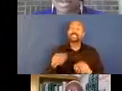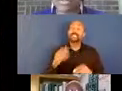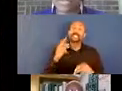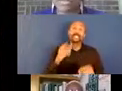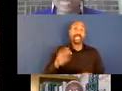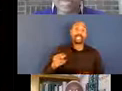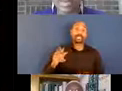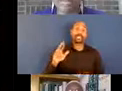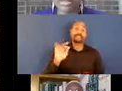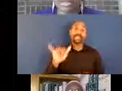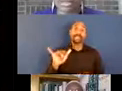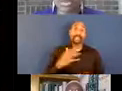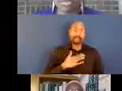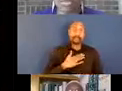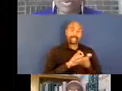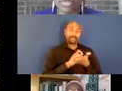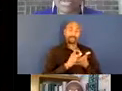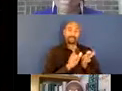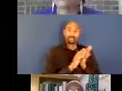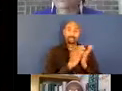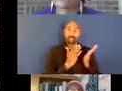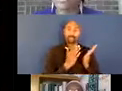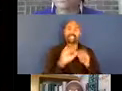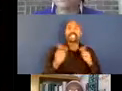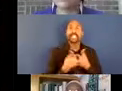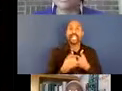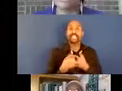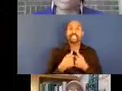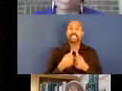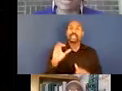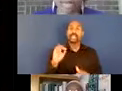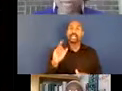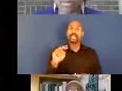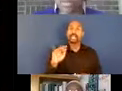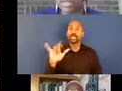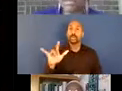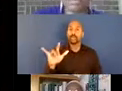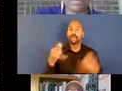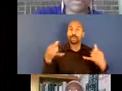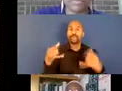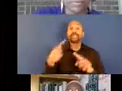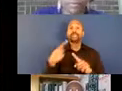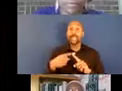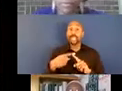and activism that challenge colonial borders as well as disciplinary boundaries.